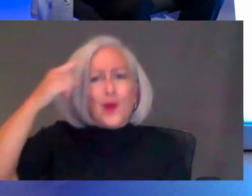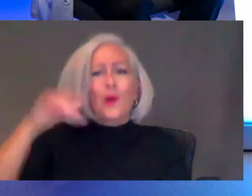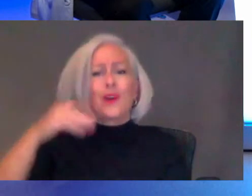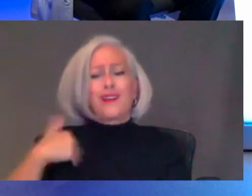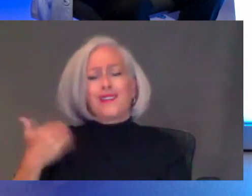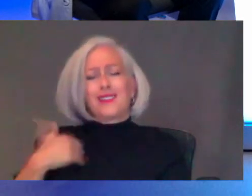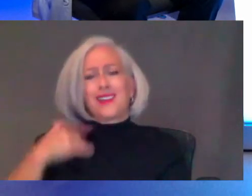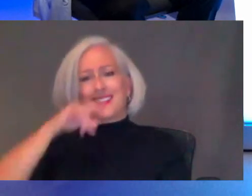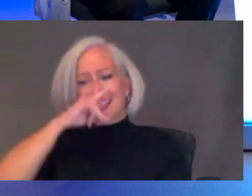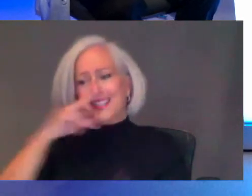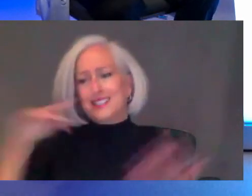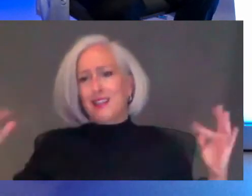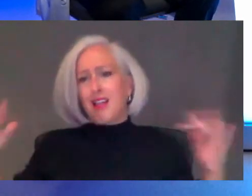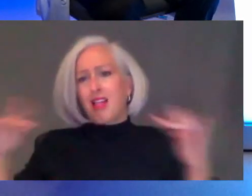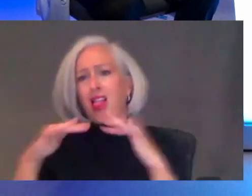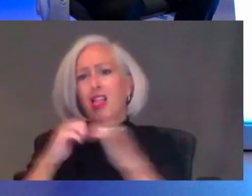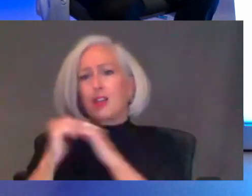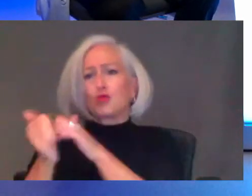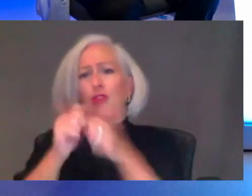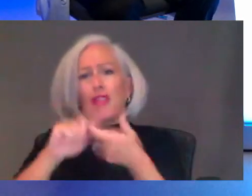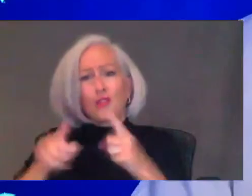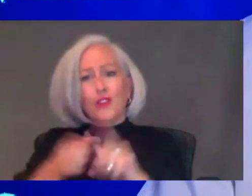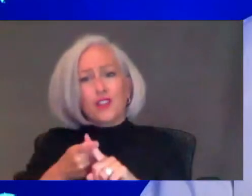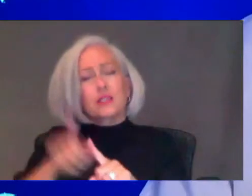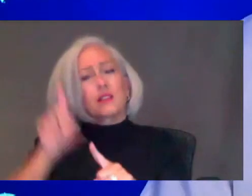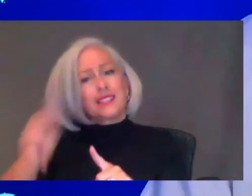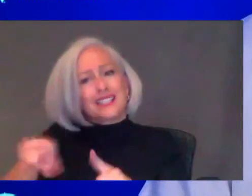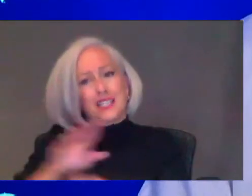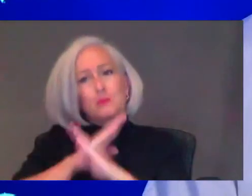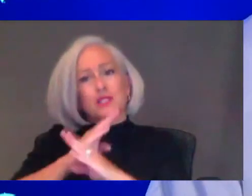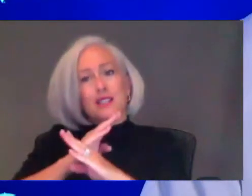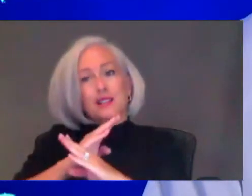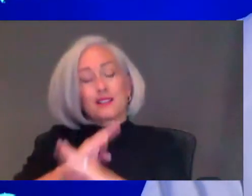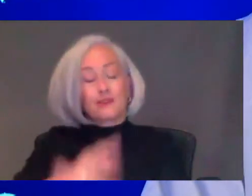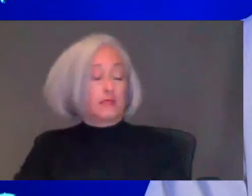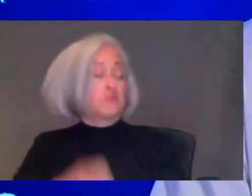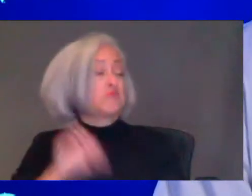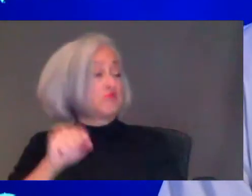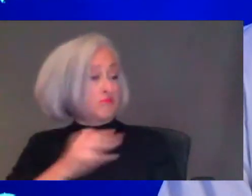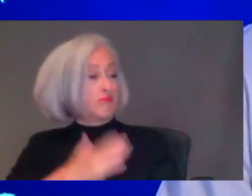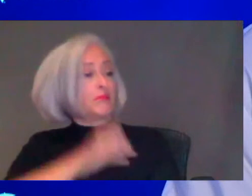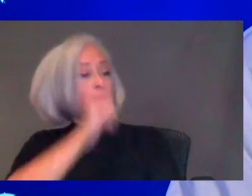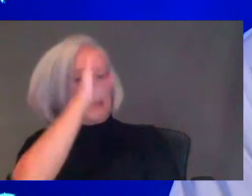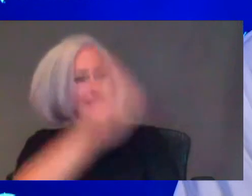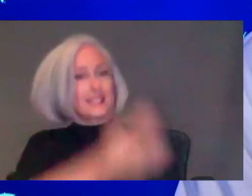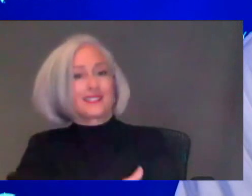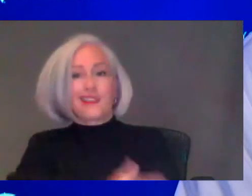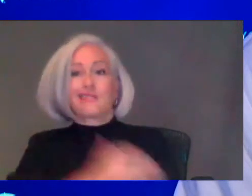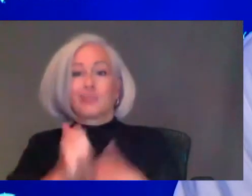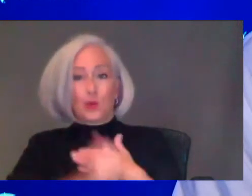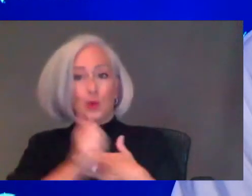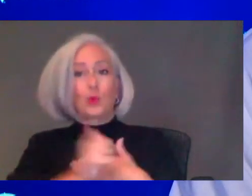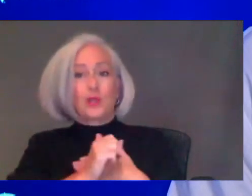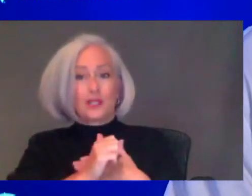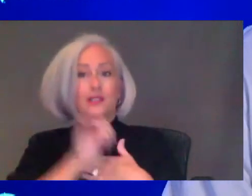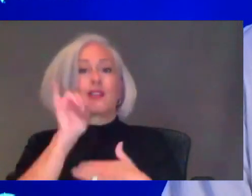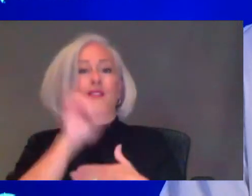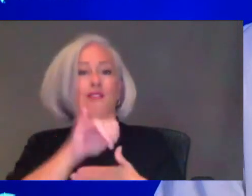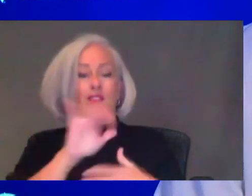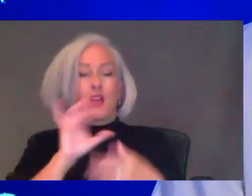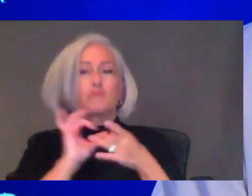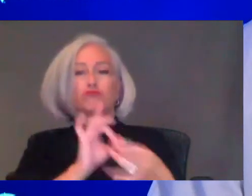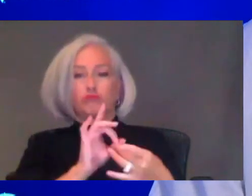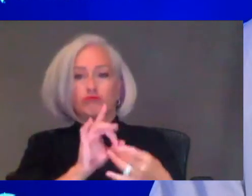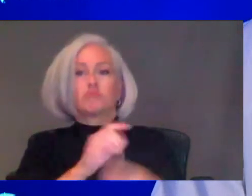this myocarditis associated with the vaccine is so extremely rare that it is more benefit.